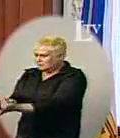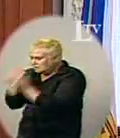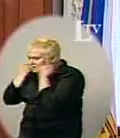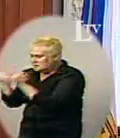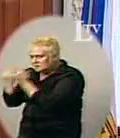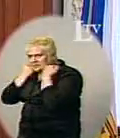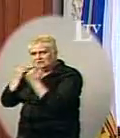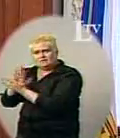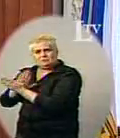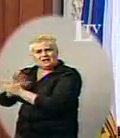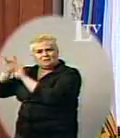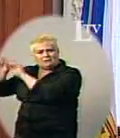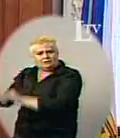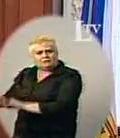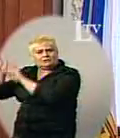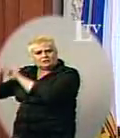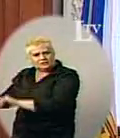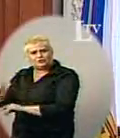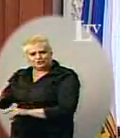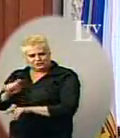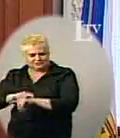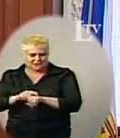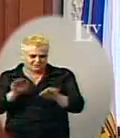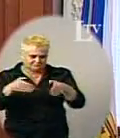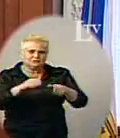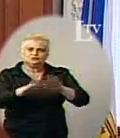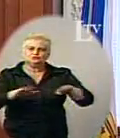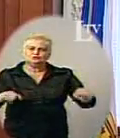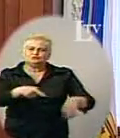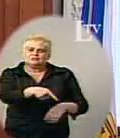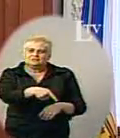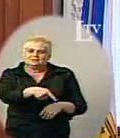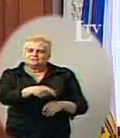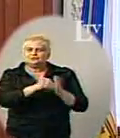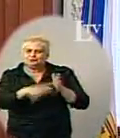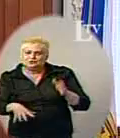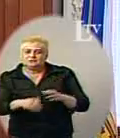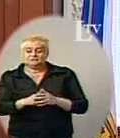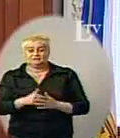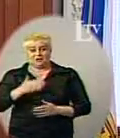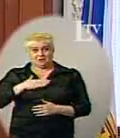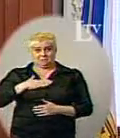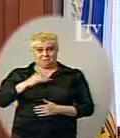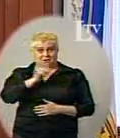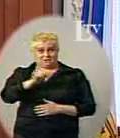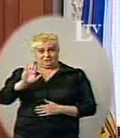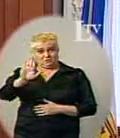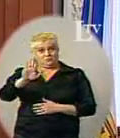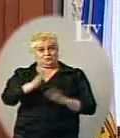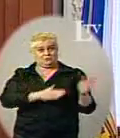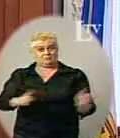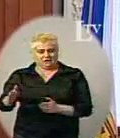and more time with students. My government's plan will make that happen.